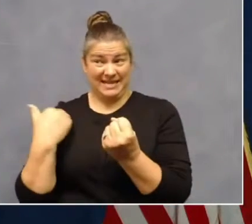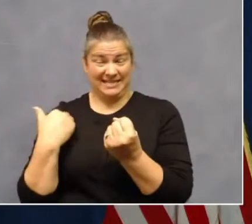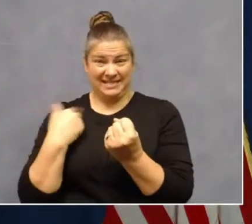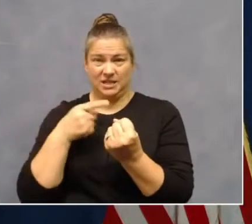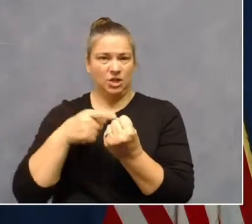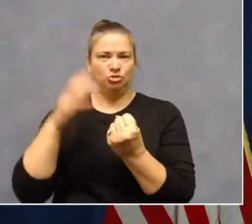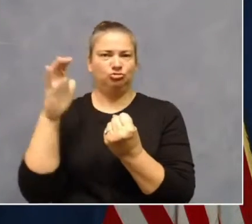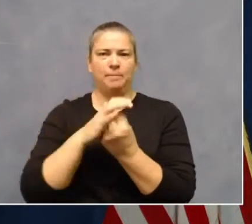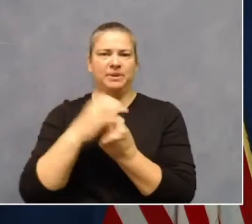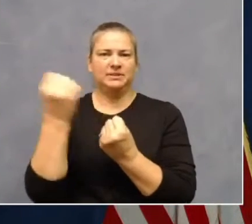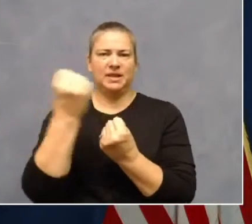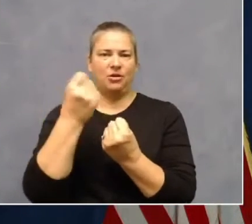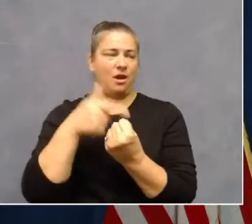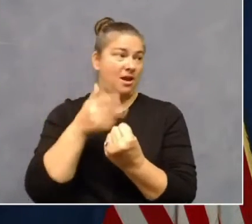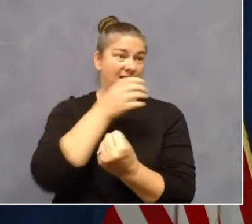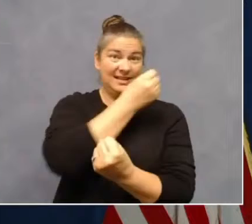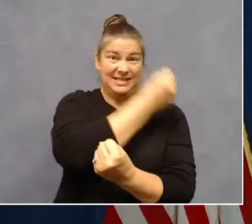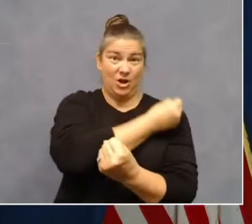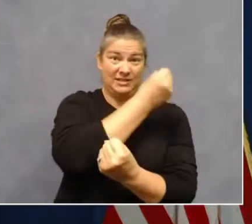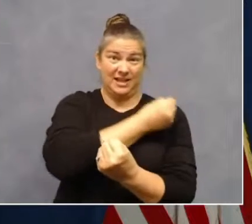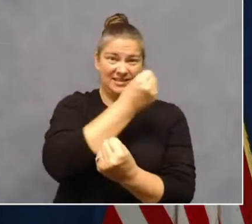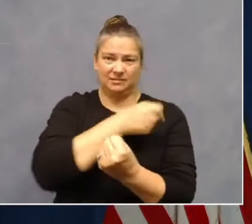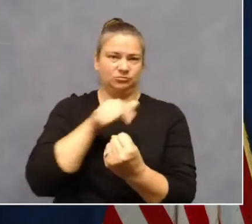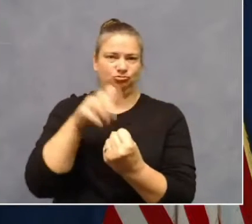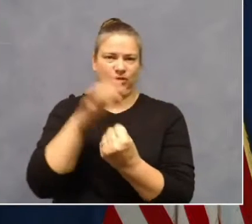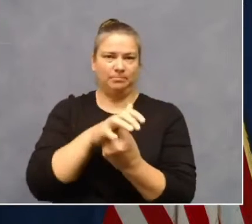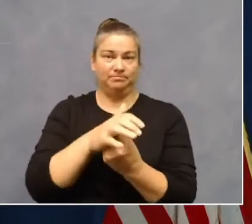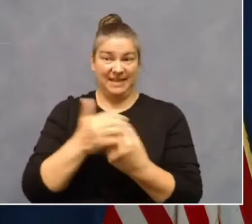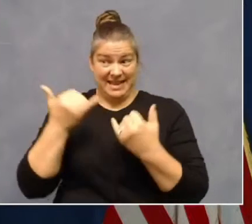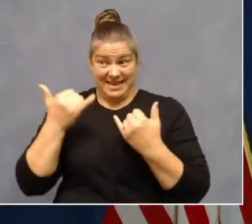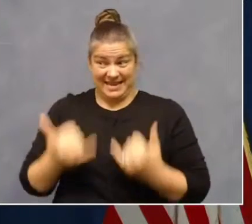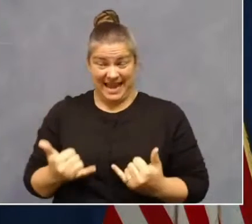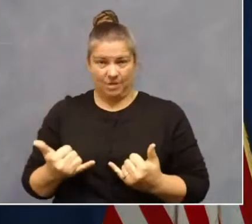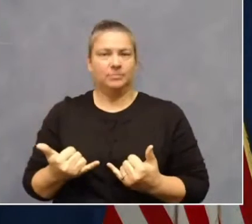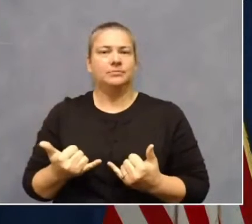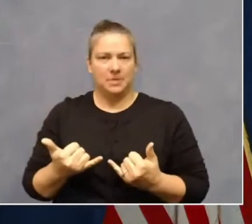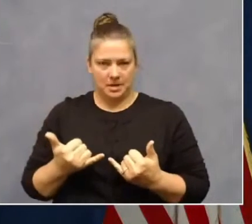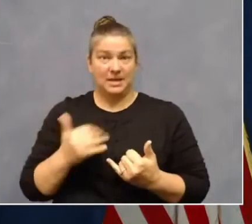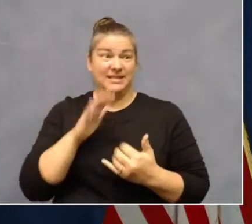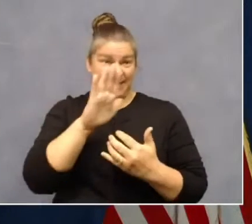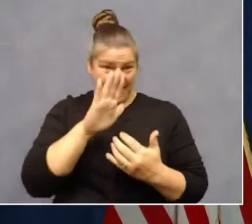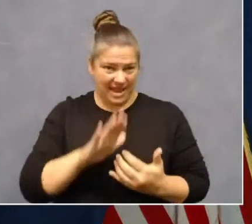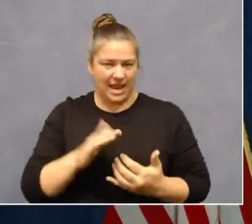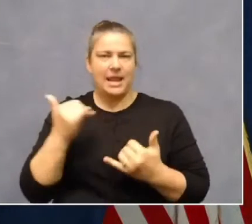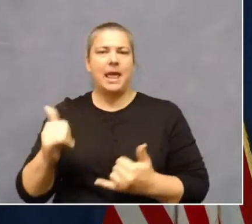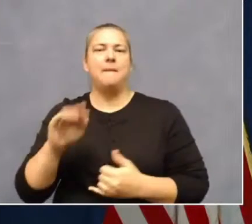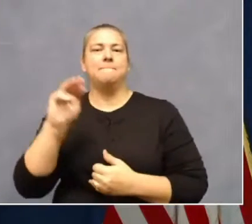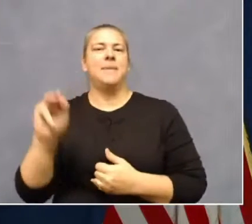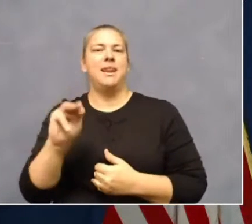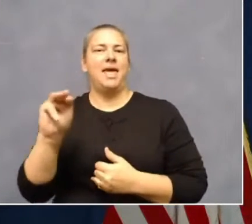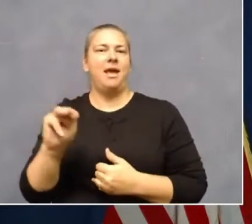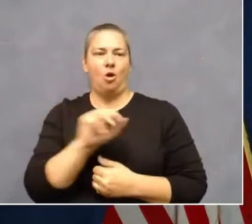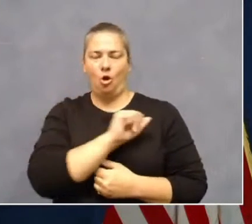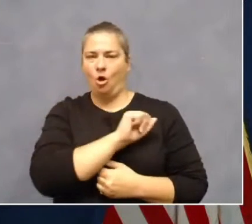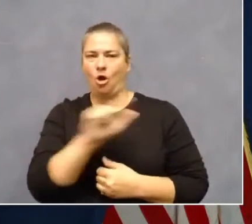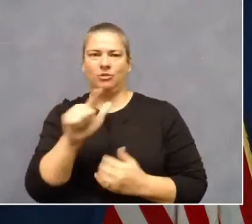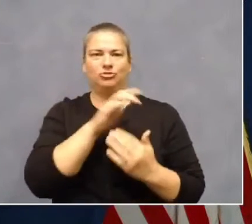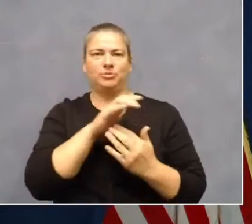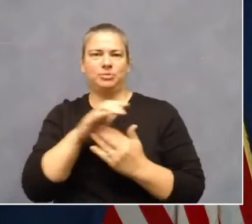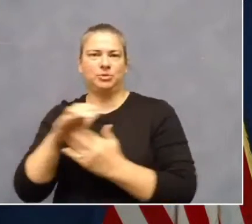yesterday, and now we have the highest Monday ever, all in a row. Today we're